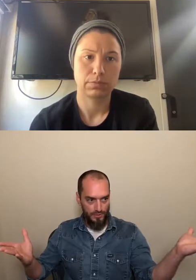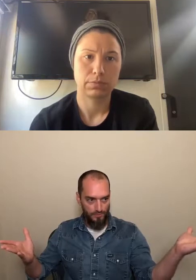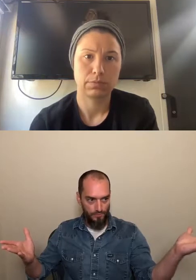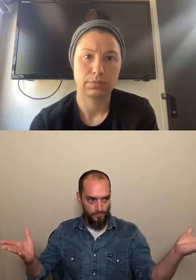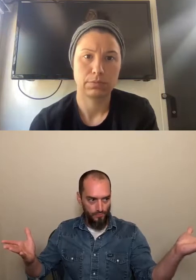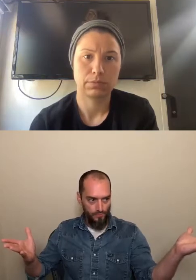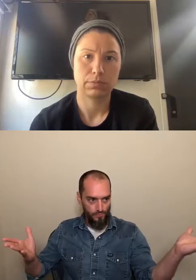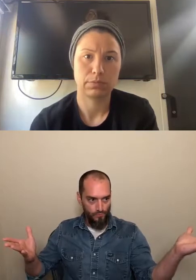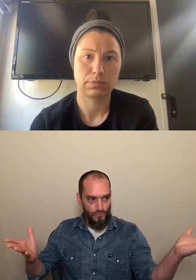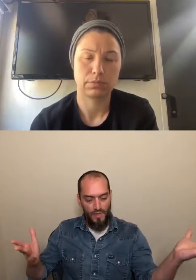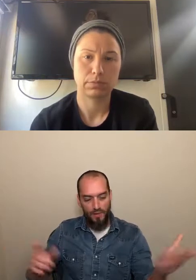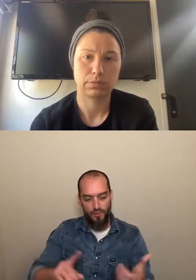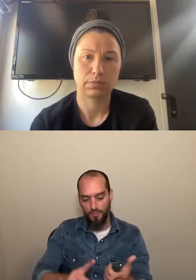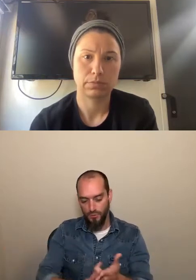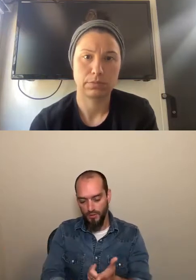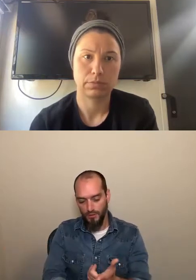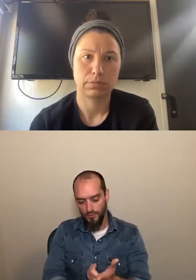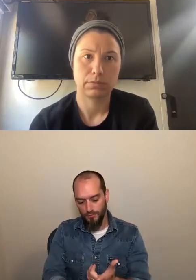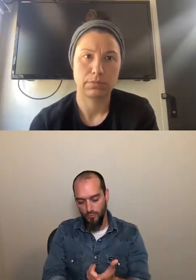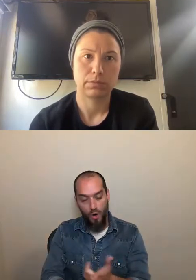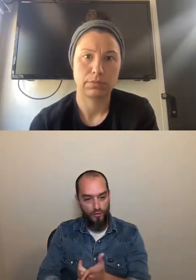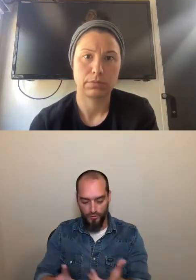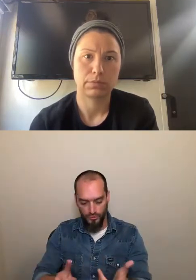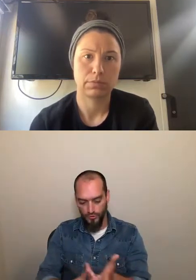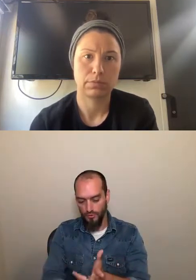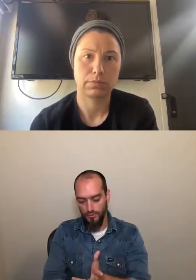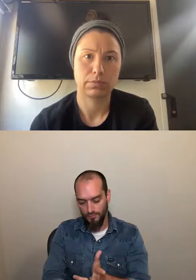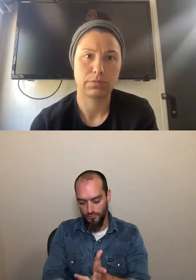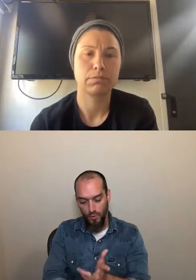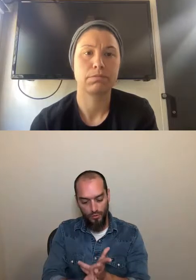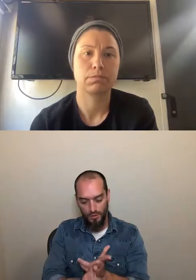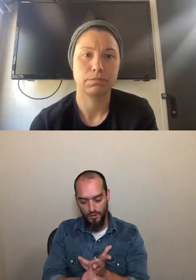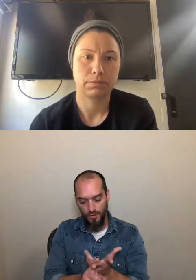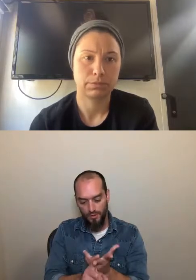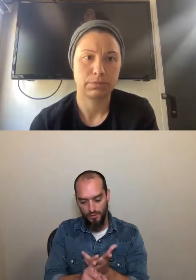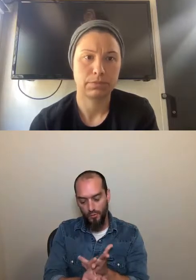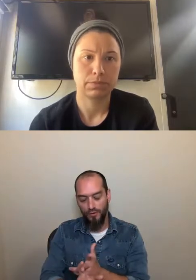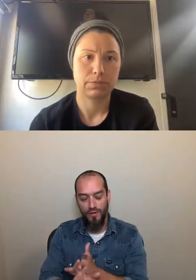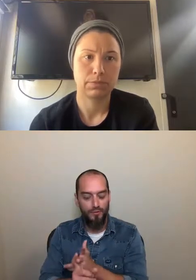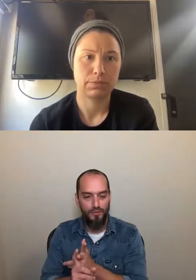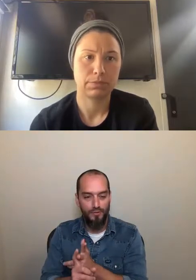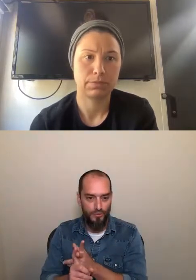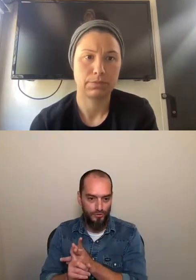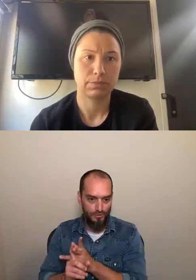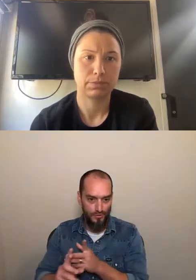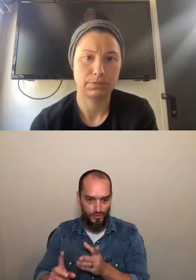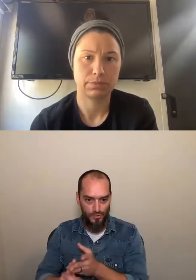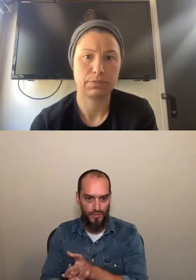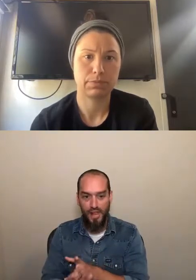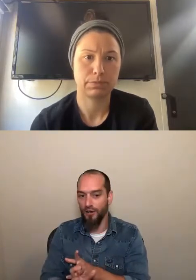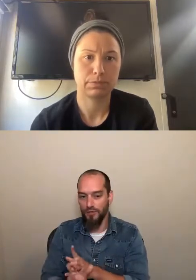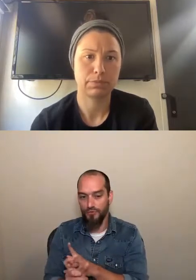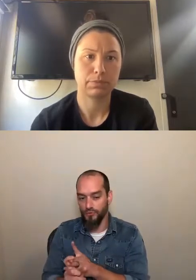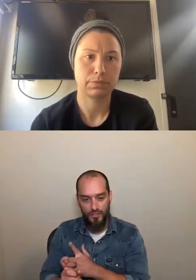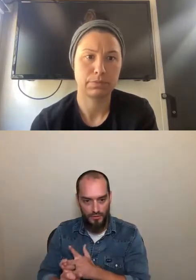perhaps have problems with water intrusion or water vapor intrusion, also known